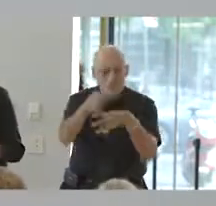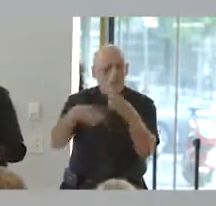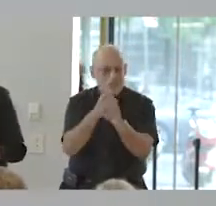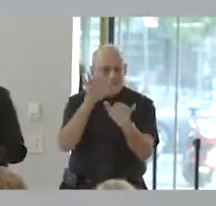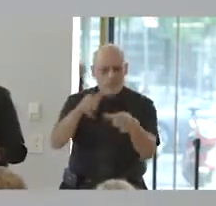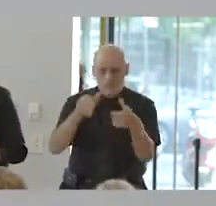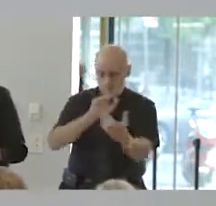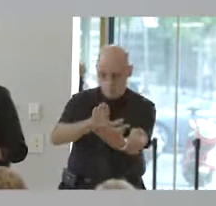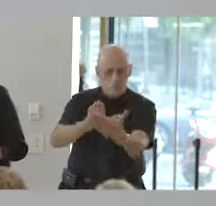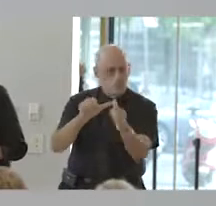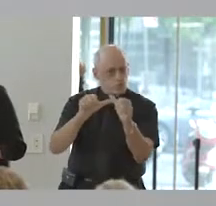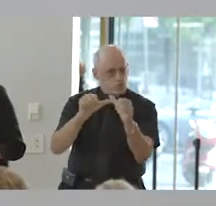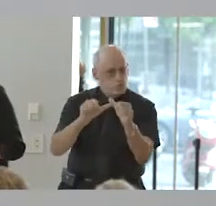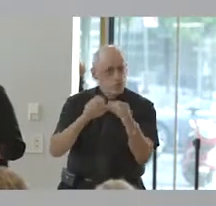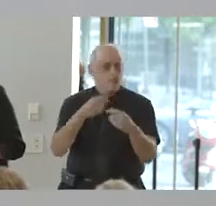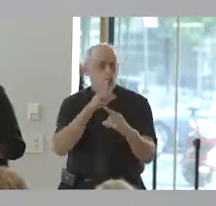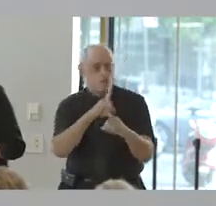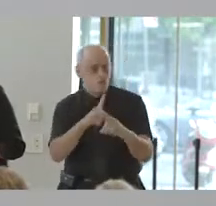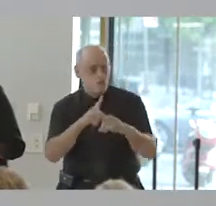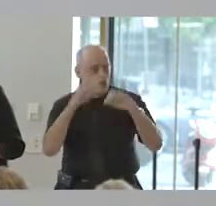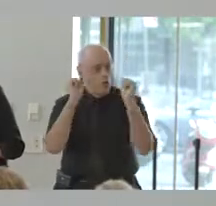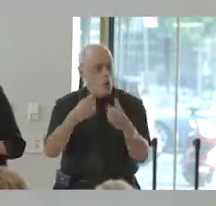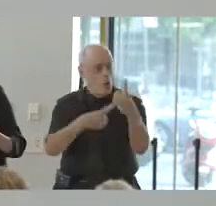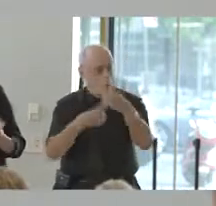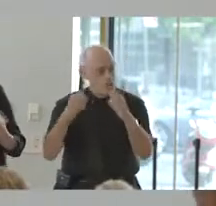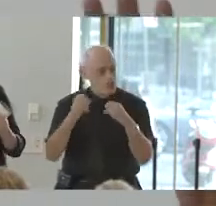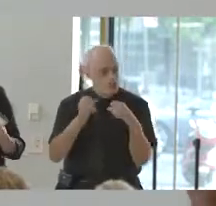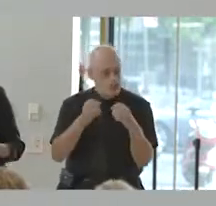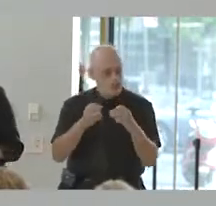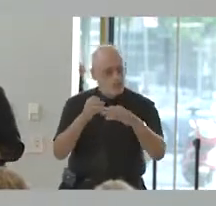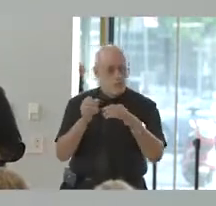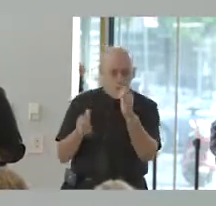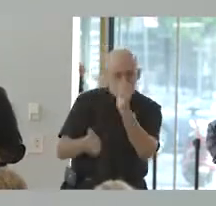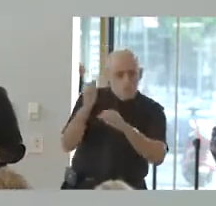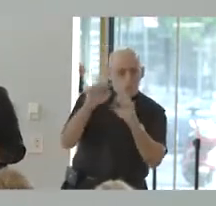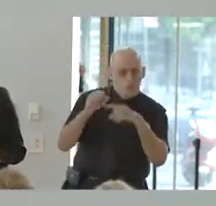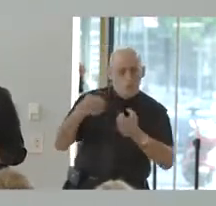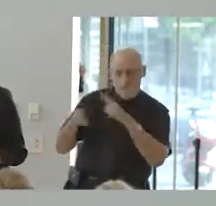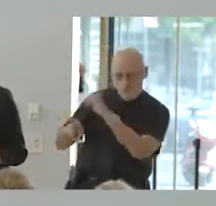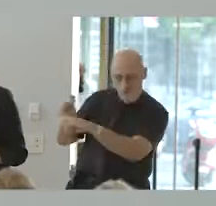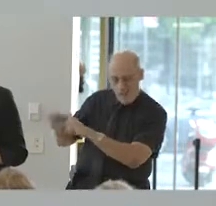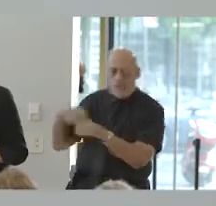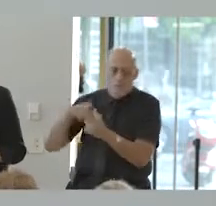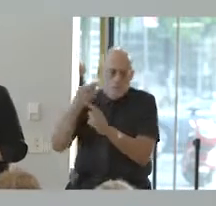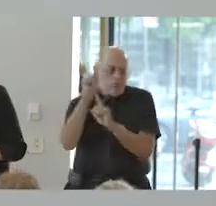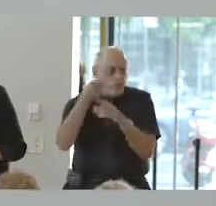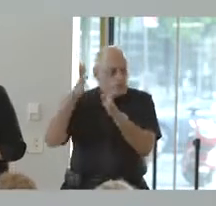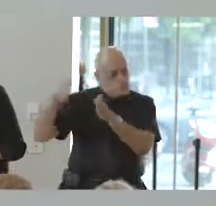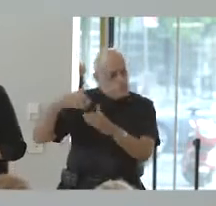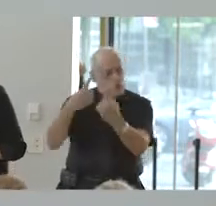years. Make sure that we can get all of the questions possible asked. We'll have about 20 minutes